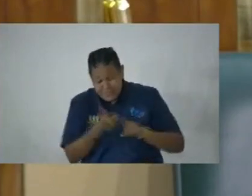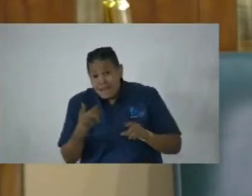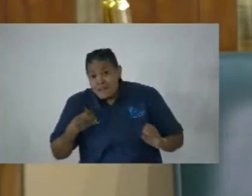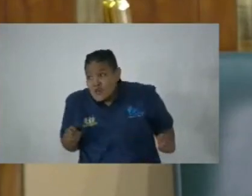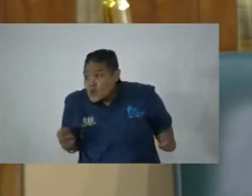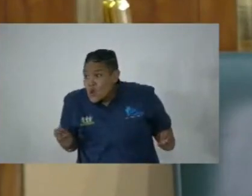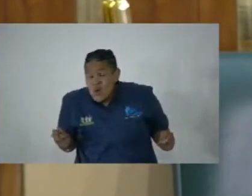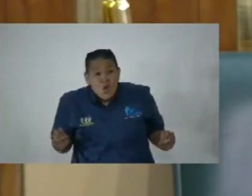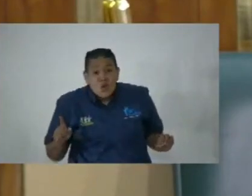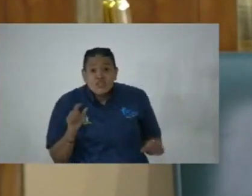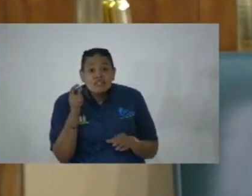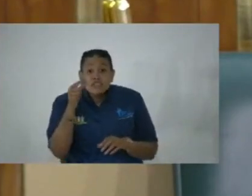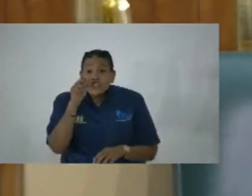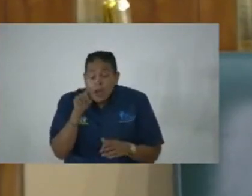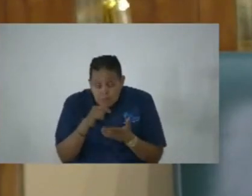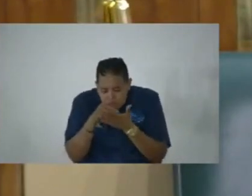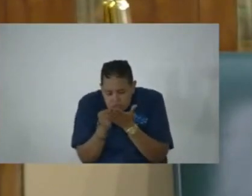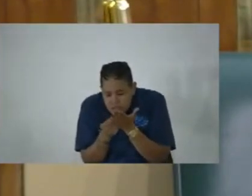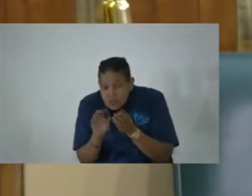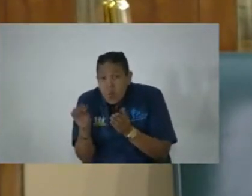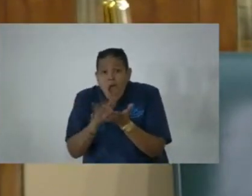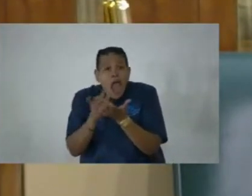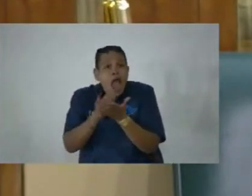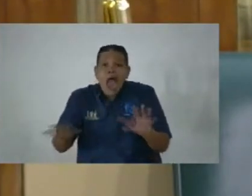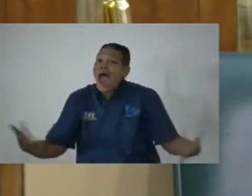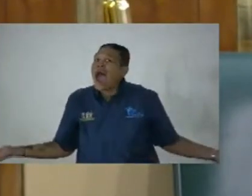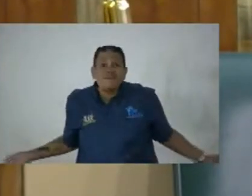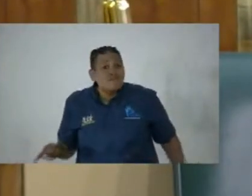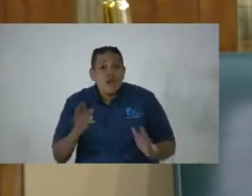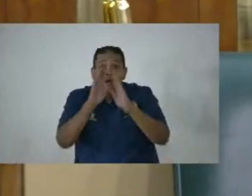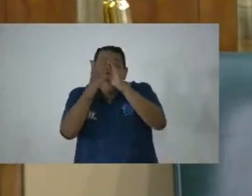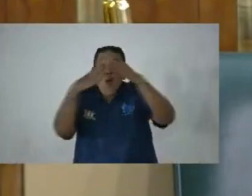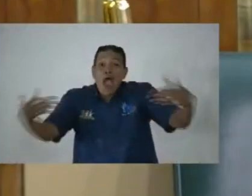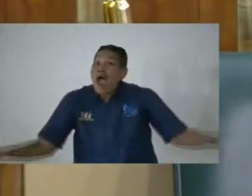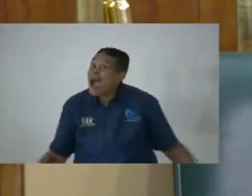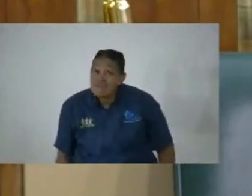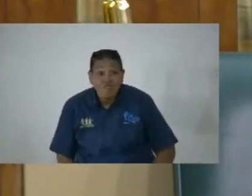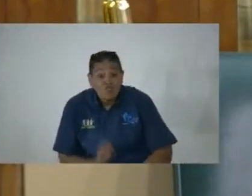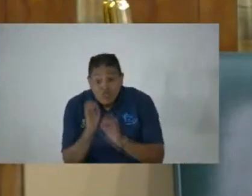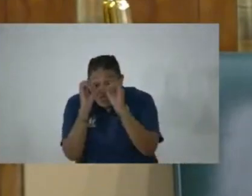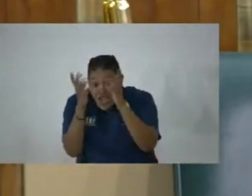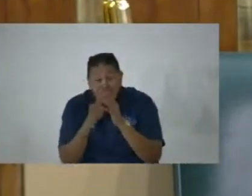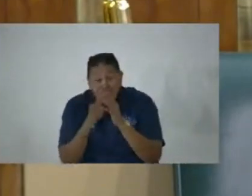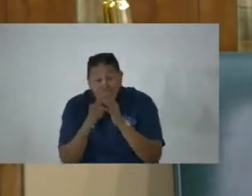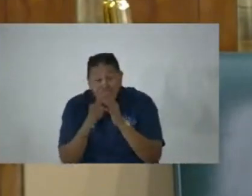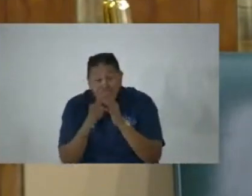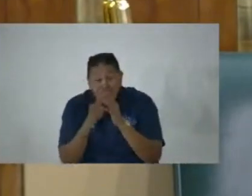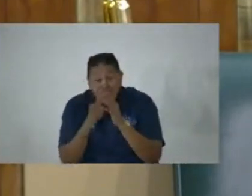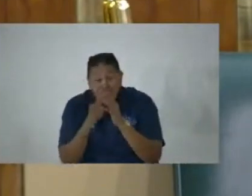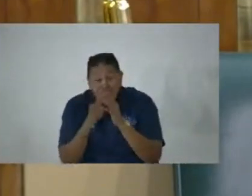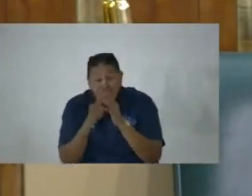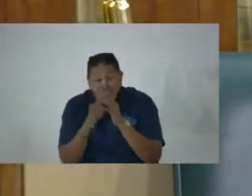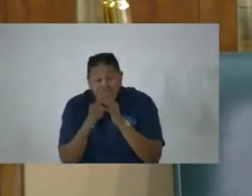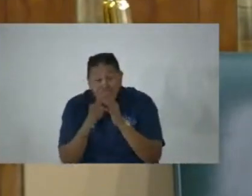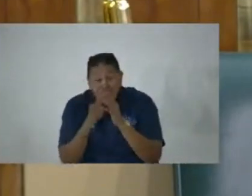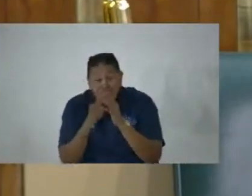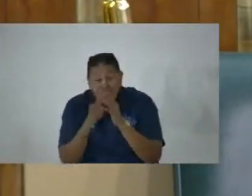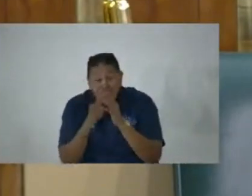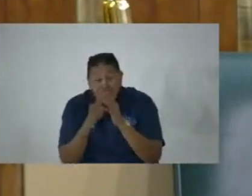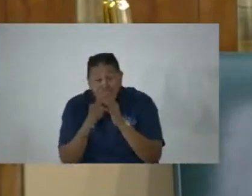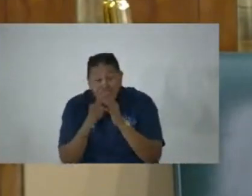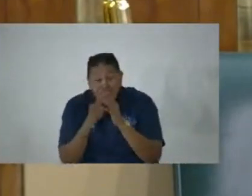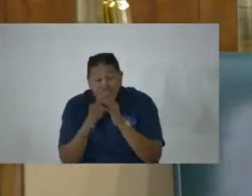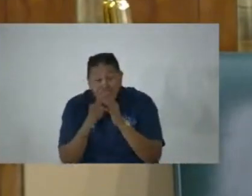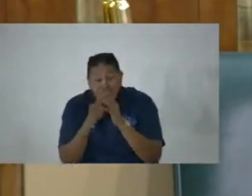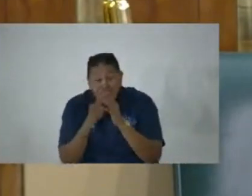no geometry set, they had no calculator, they had no book. First of all, the 40 minutes you had 53 students